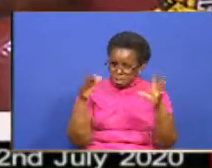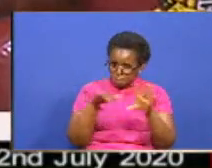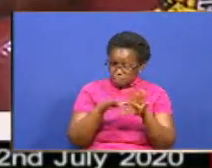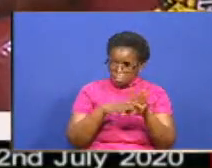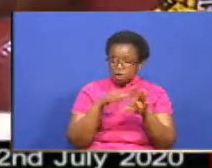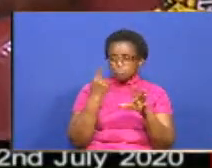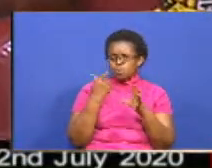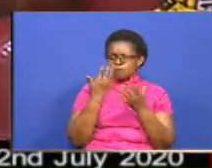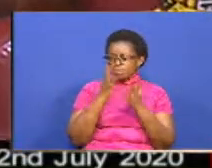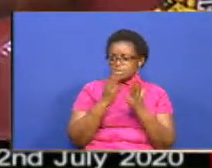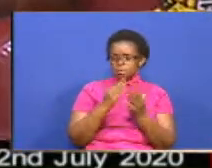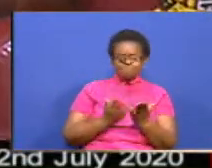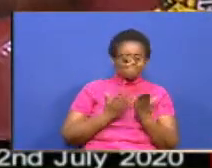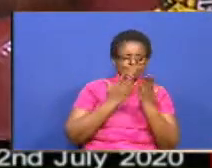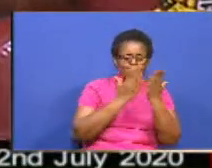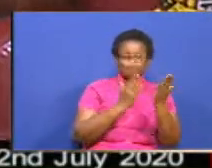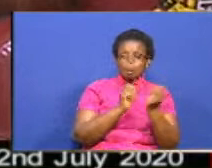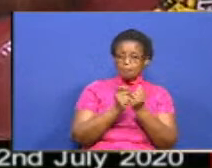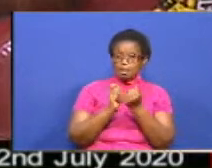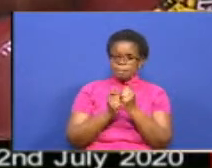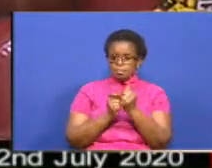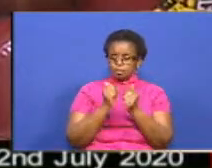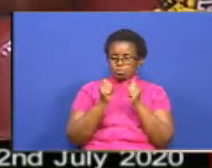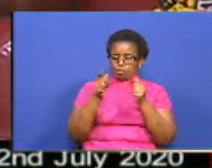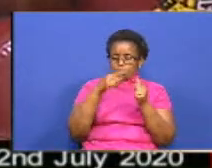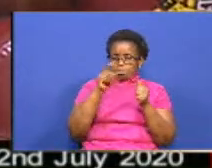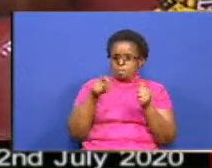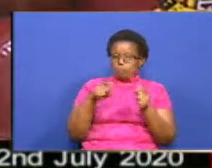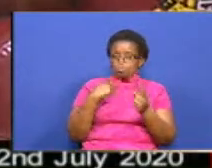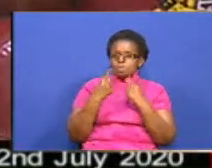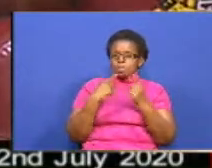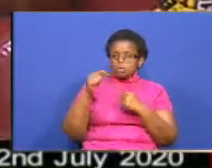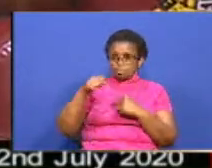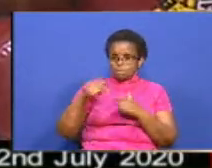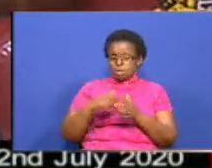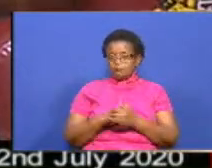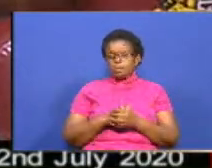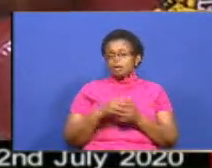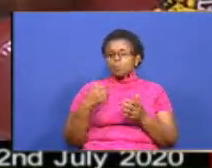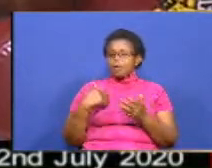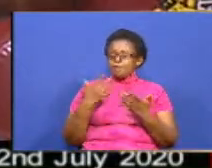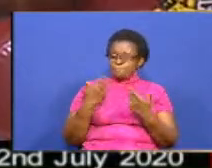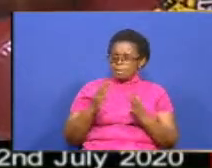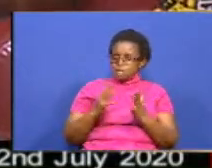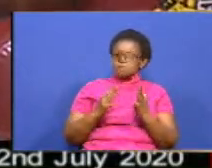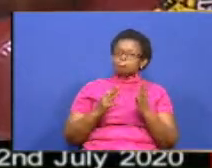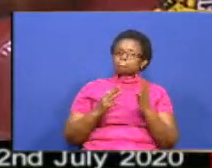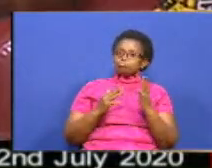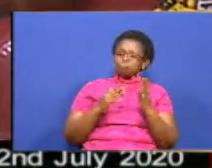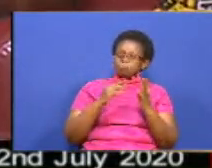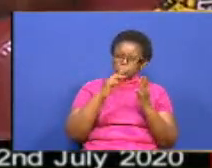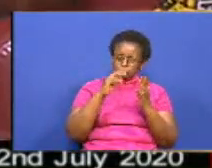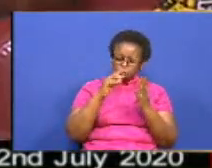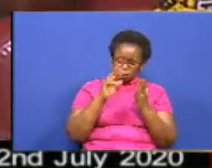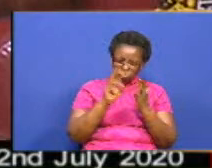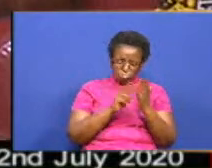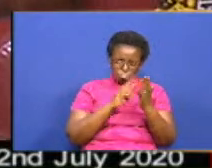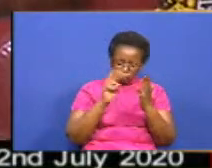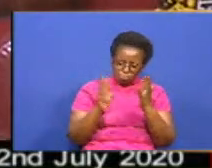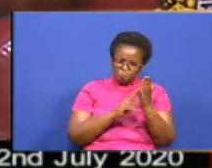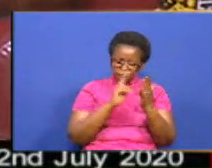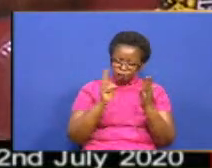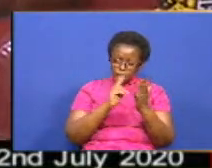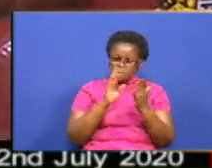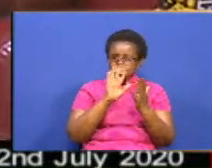amendments, which were supposed to be considered today. Honorable Speaker, we have looked through the amendments proposed by the members and the